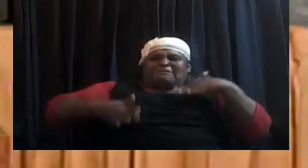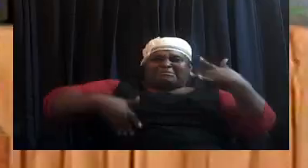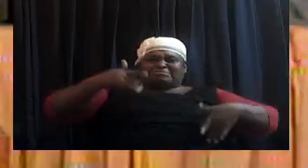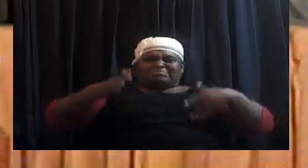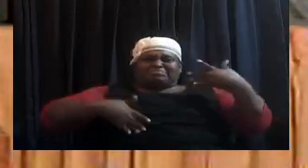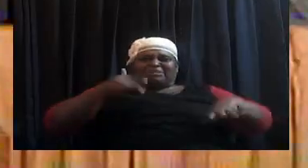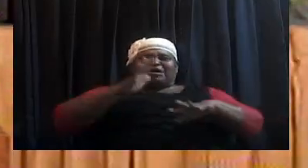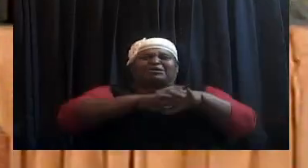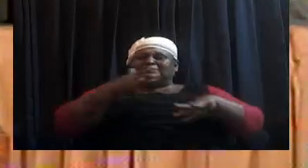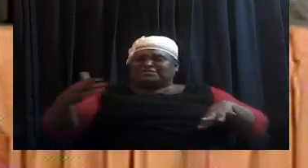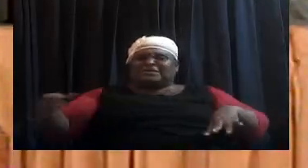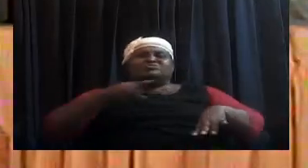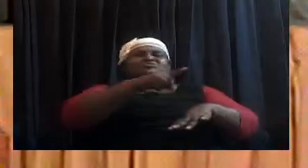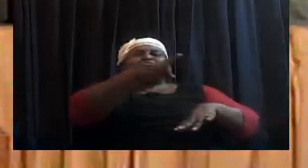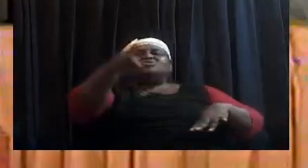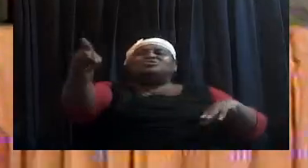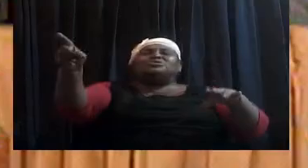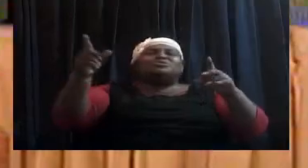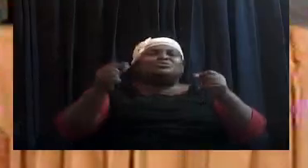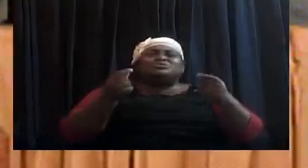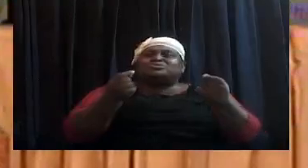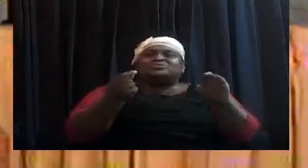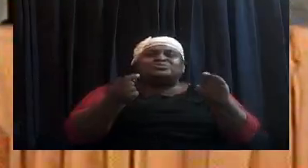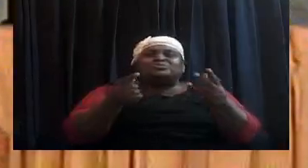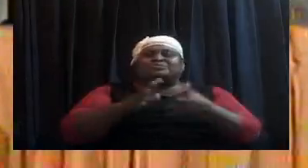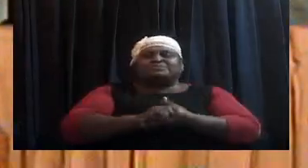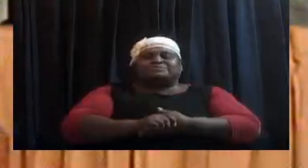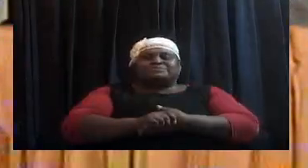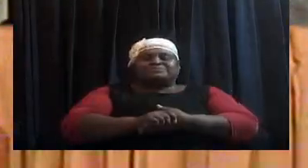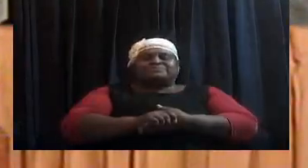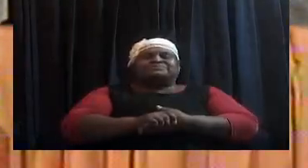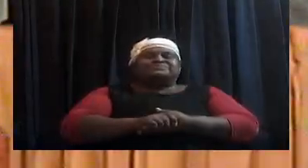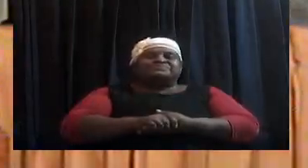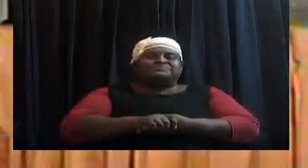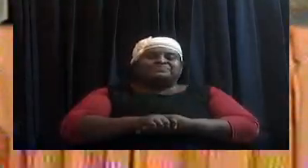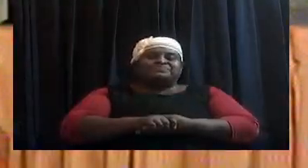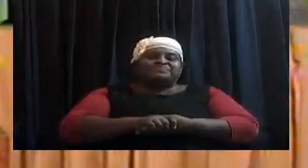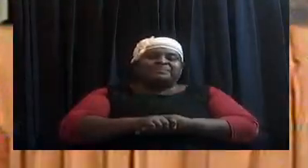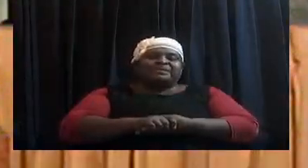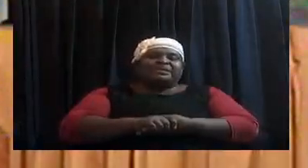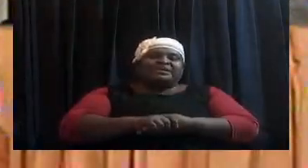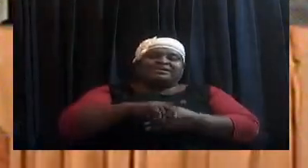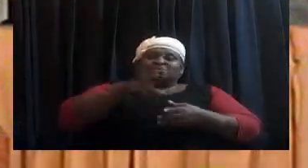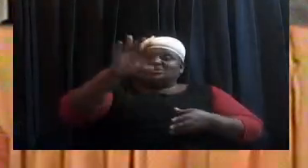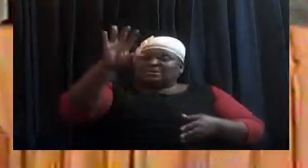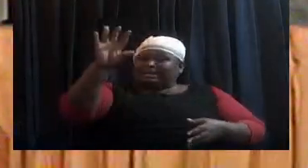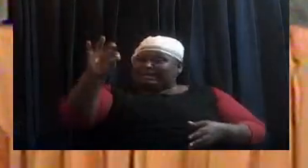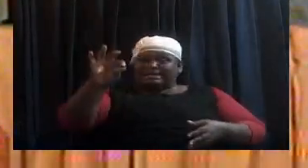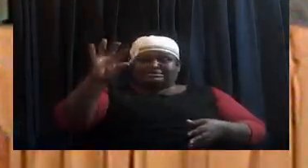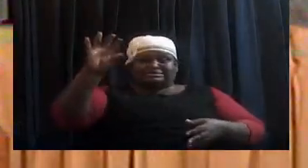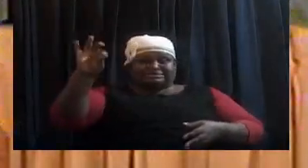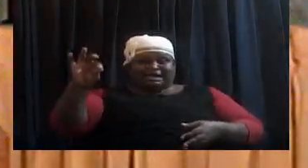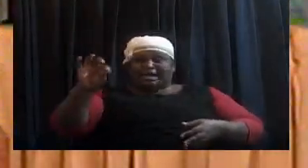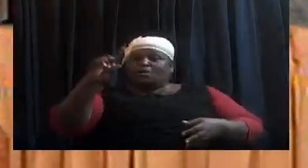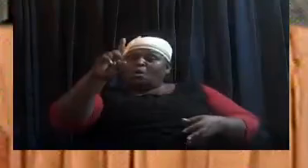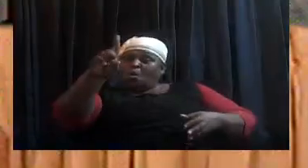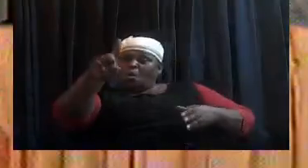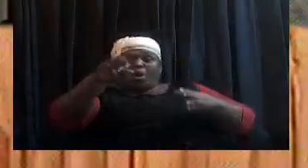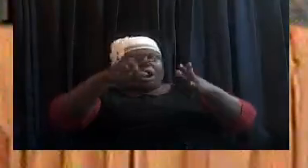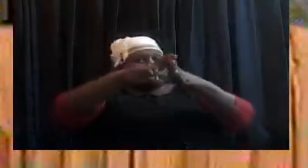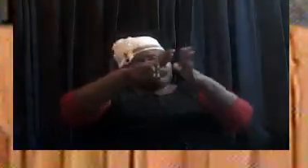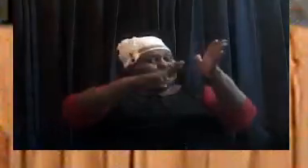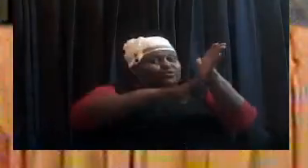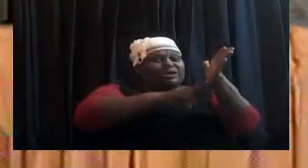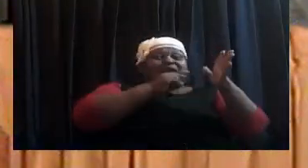do? Praise God. Amen. And so the 99-1 rule